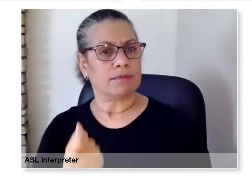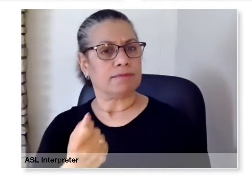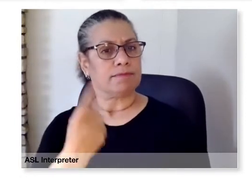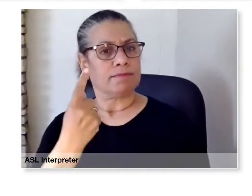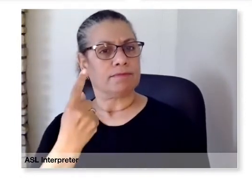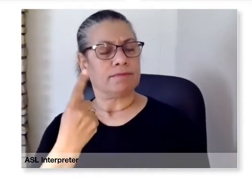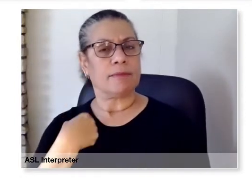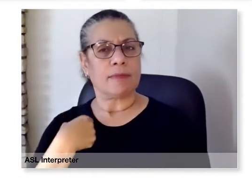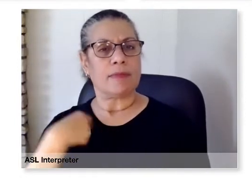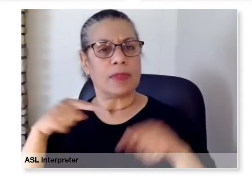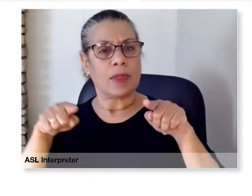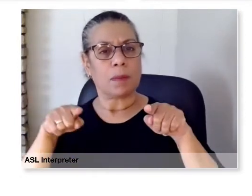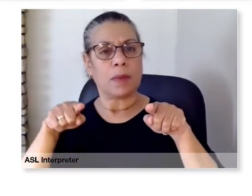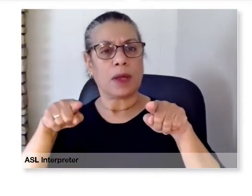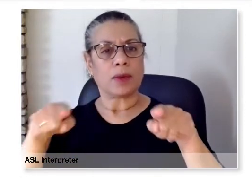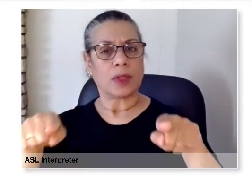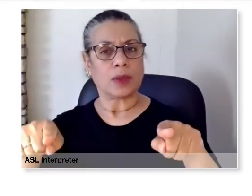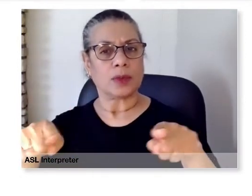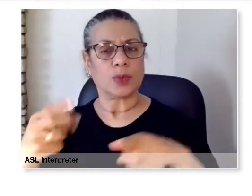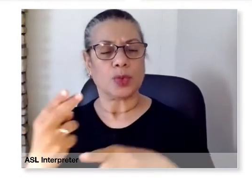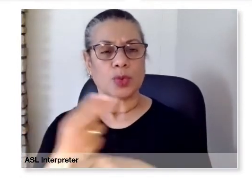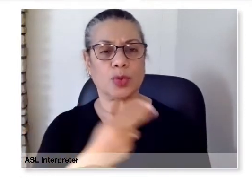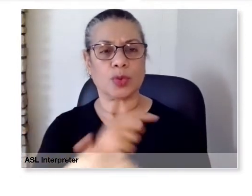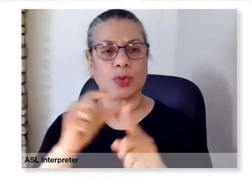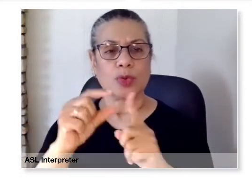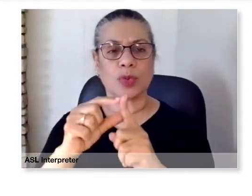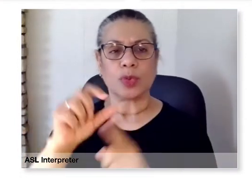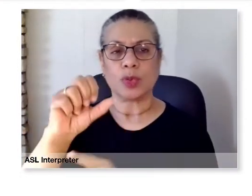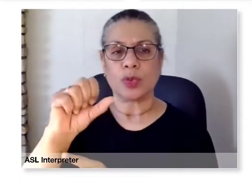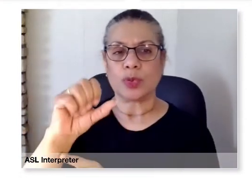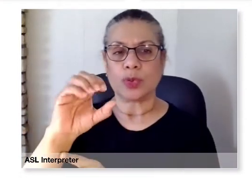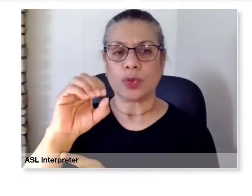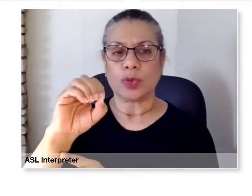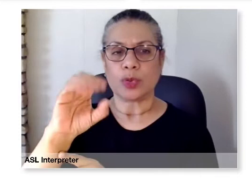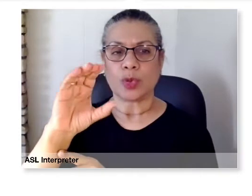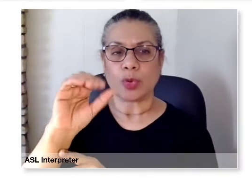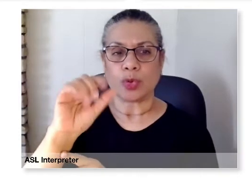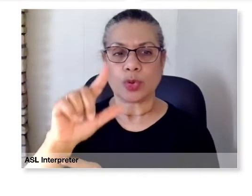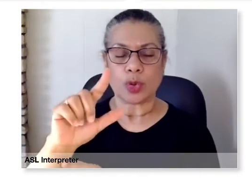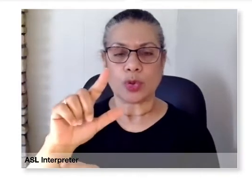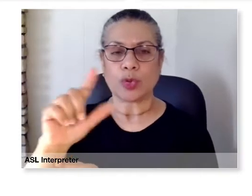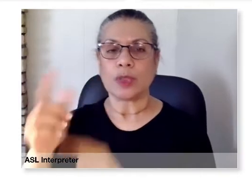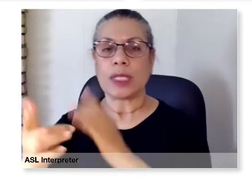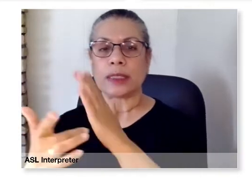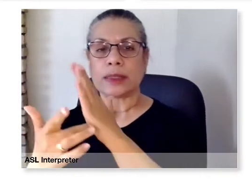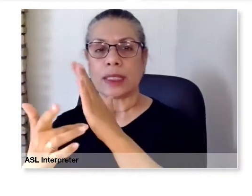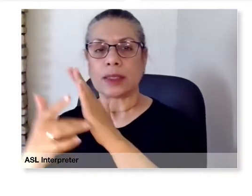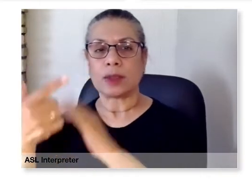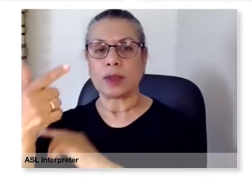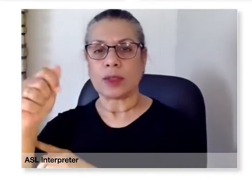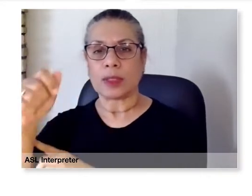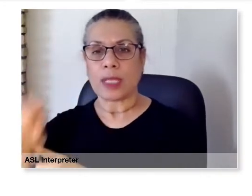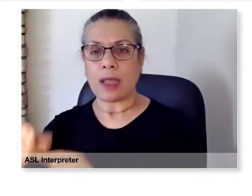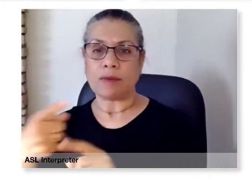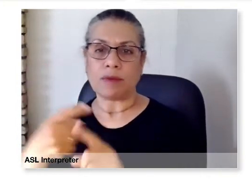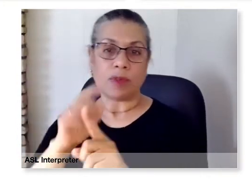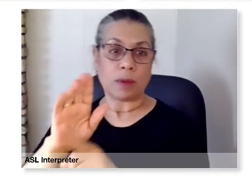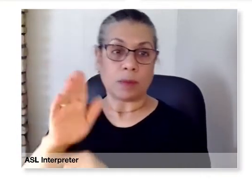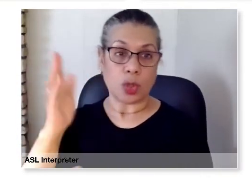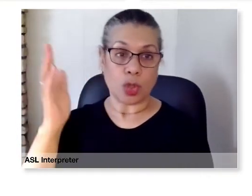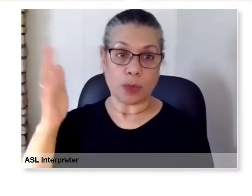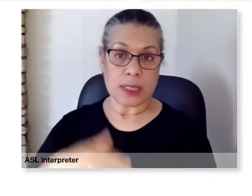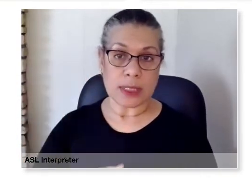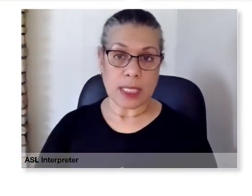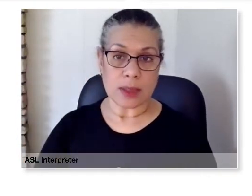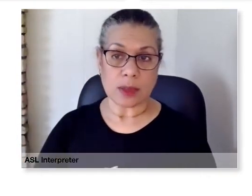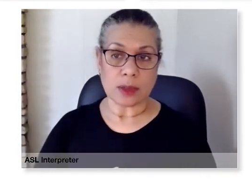use of the term socio-technical gap from the intro and, of course, from your talk here. And one of the things